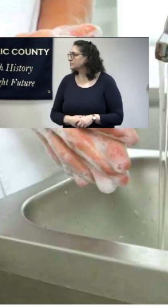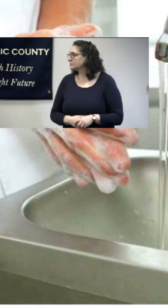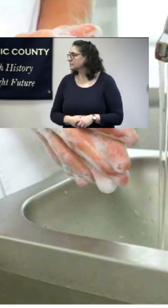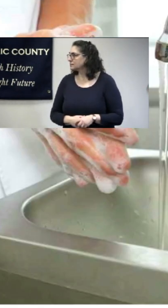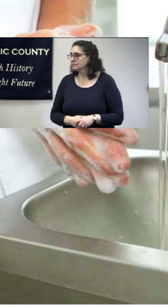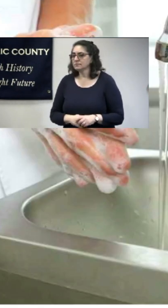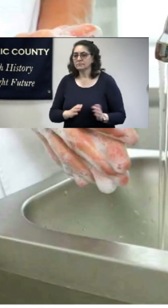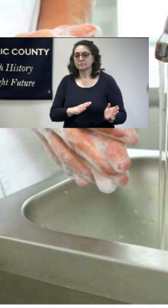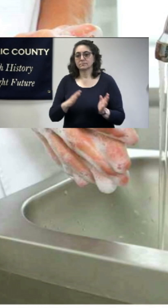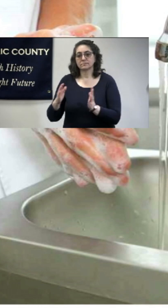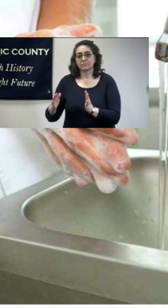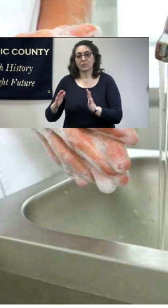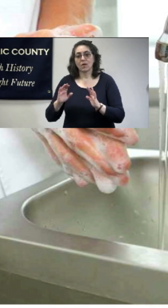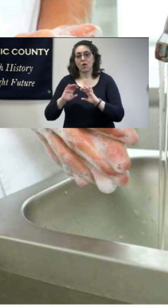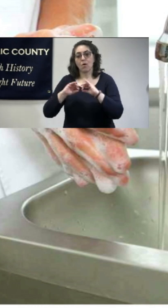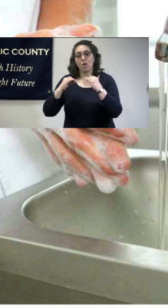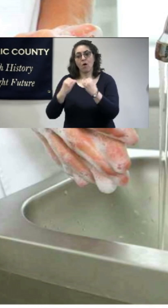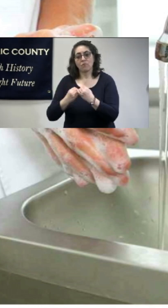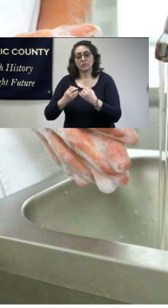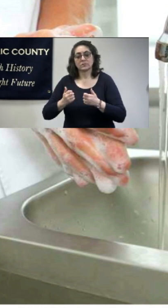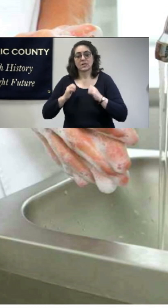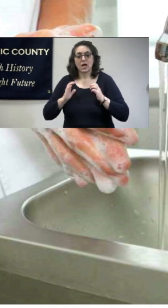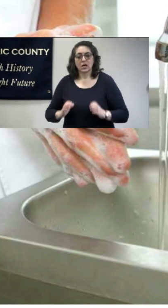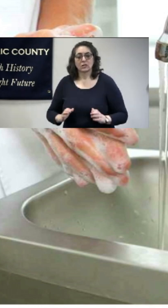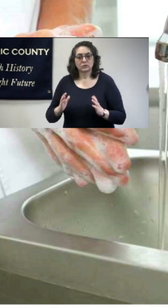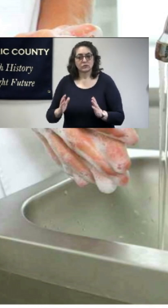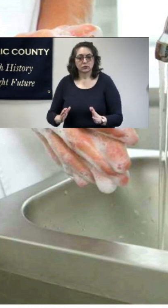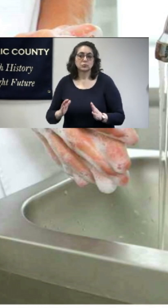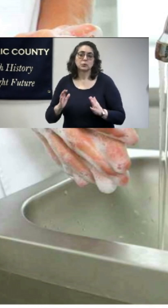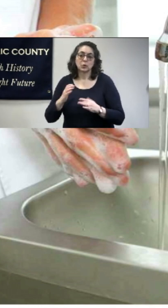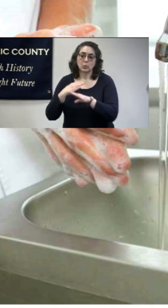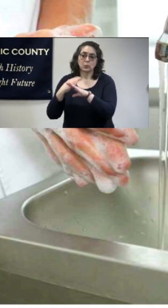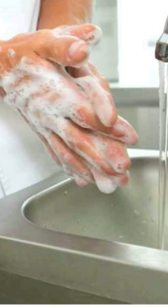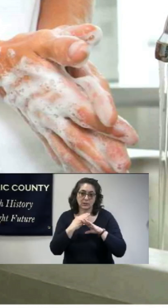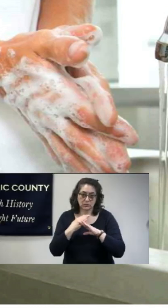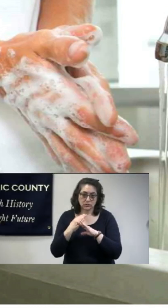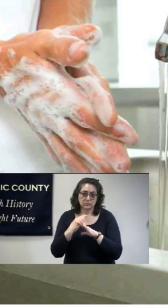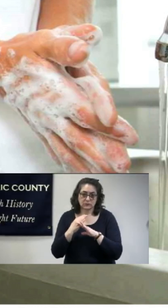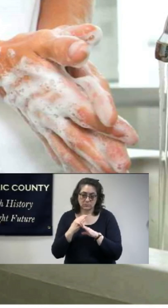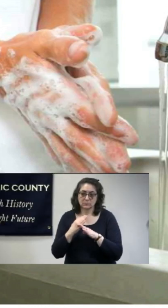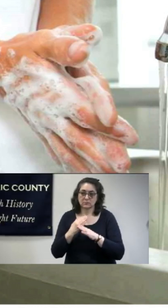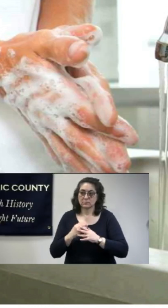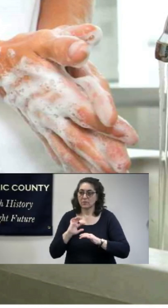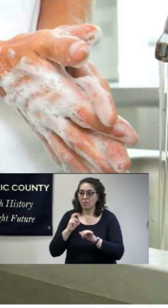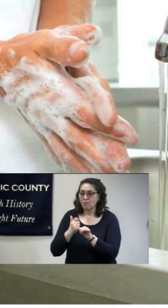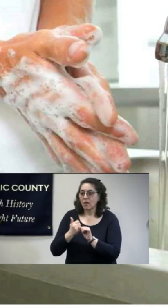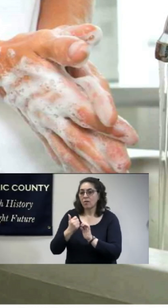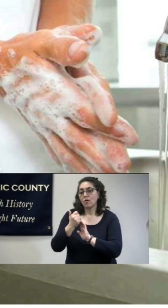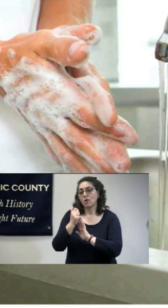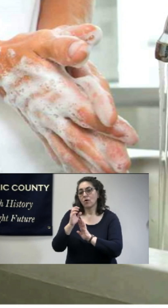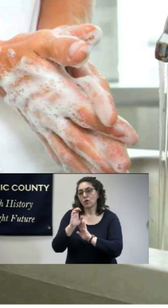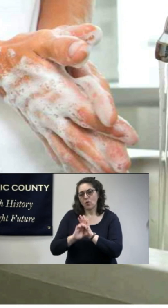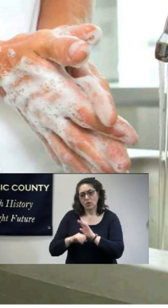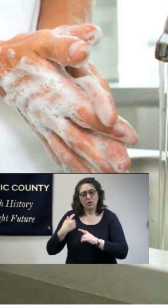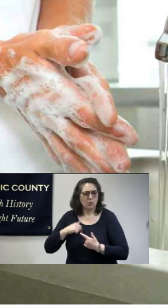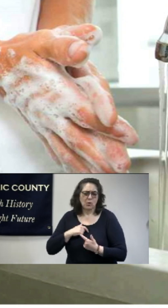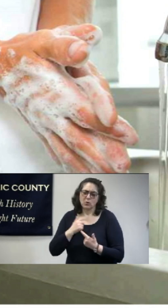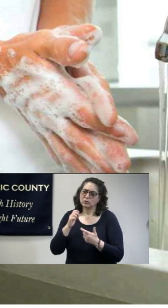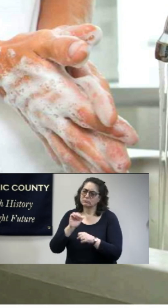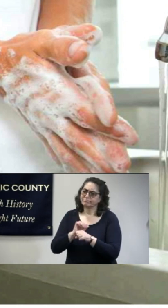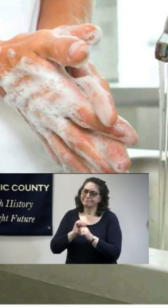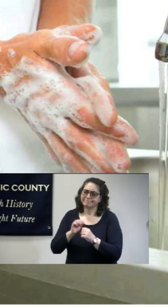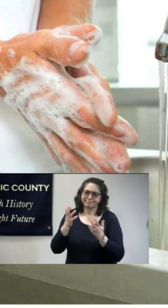The Office of Consumer Protection is a new office as per the new code, but we were actually doing the work already, and that's